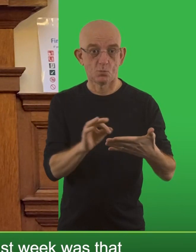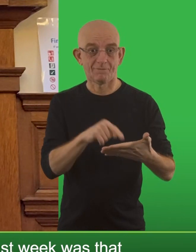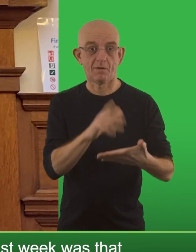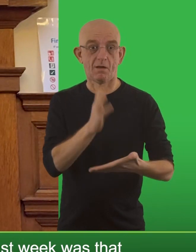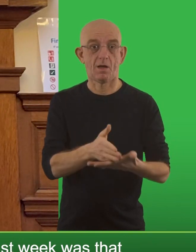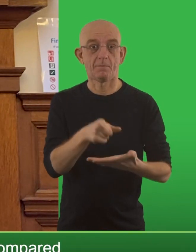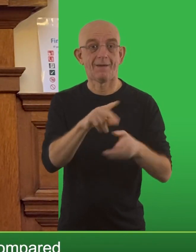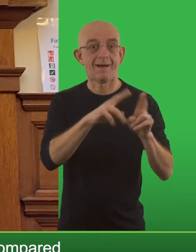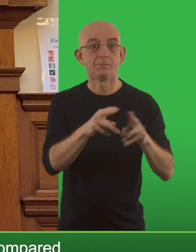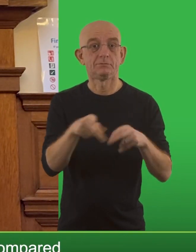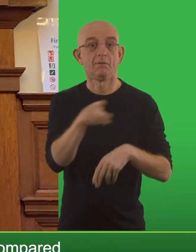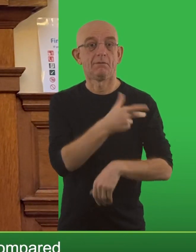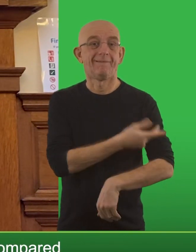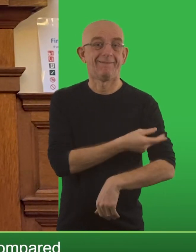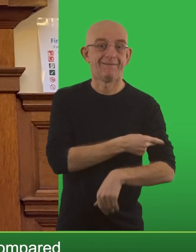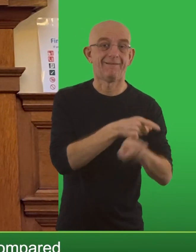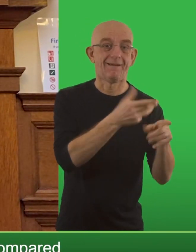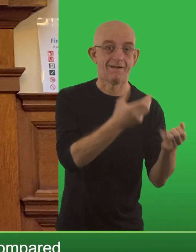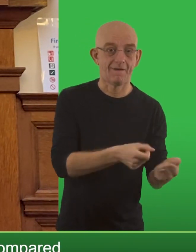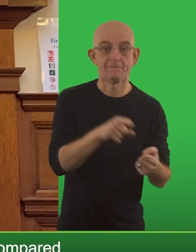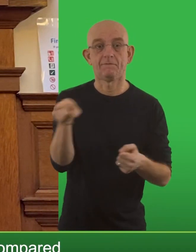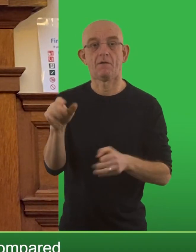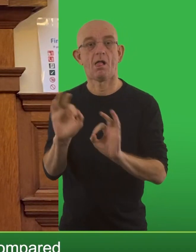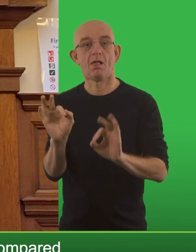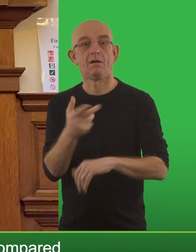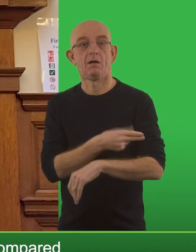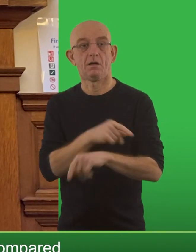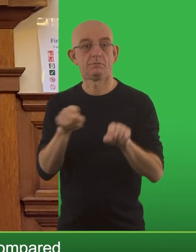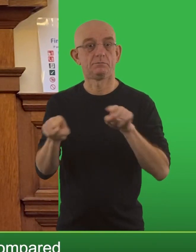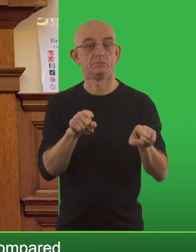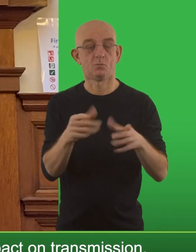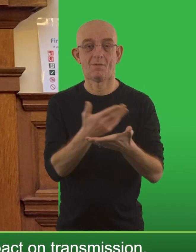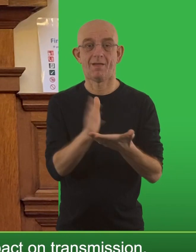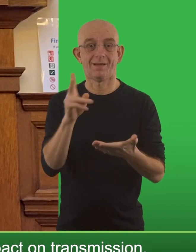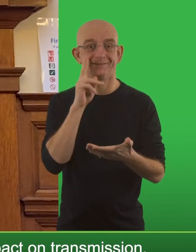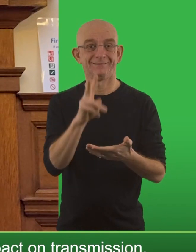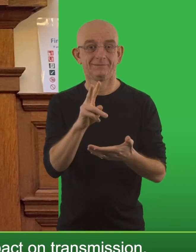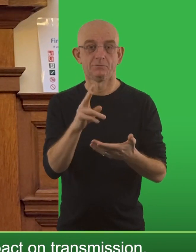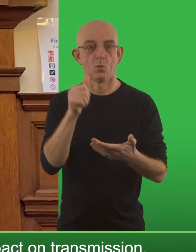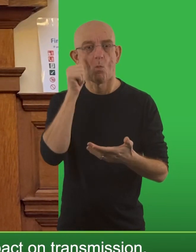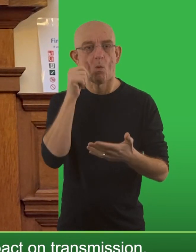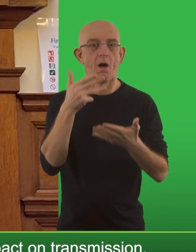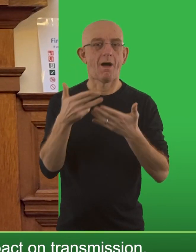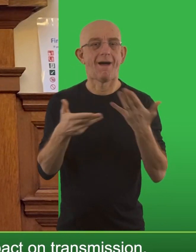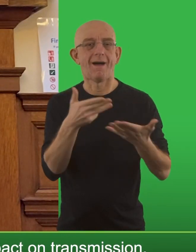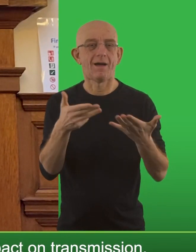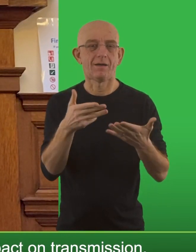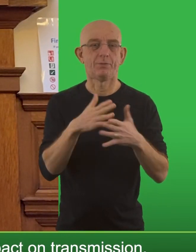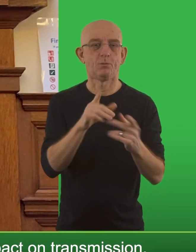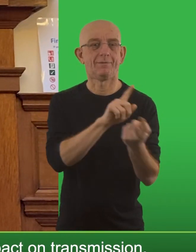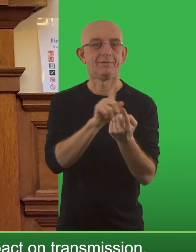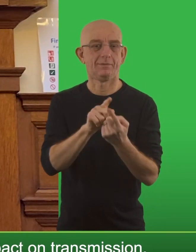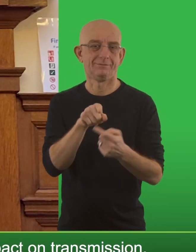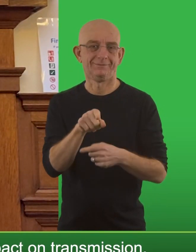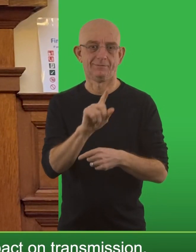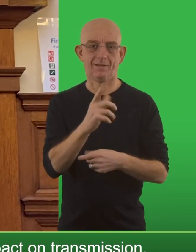of COVID-19 in households of vaccinated compared to non-vaccinated healthcare workers. We've thought that there would be an impact on transmission.